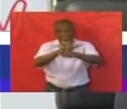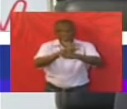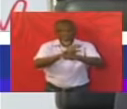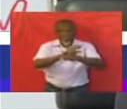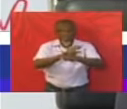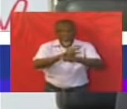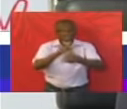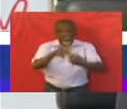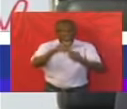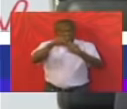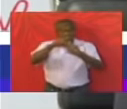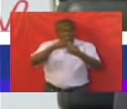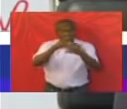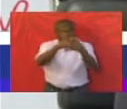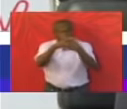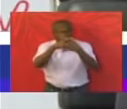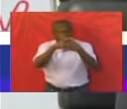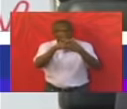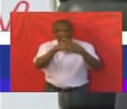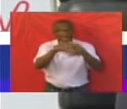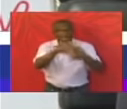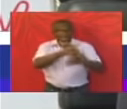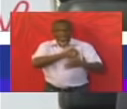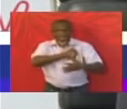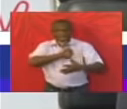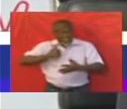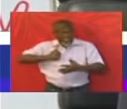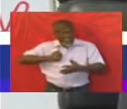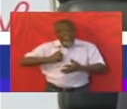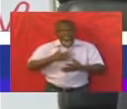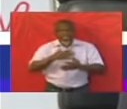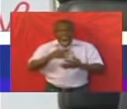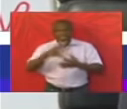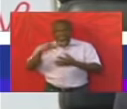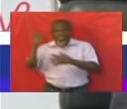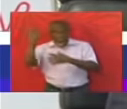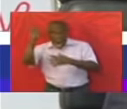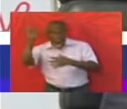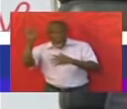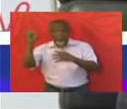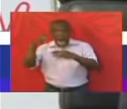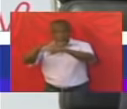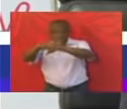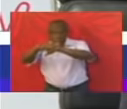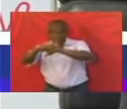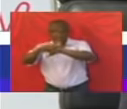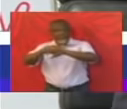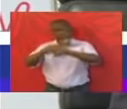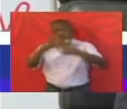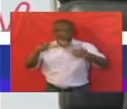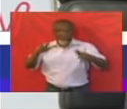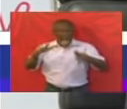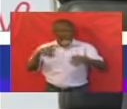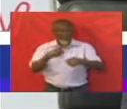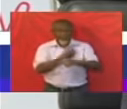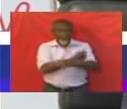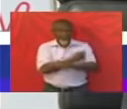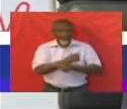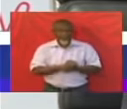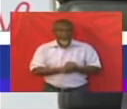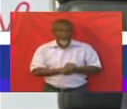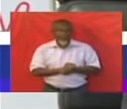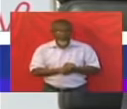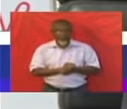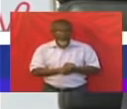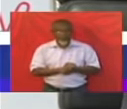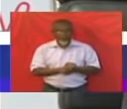Kingdom, and Europe and Canada. 250,000 plus women. In addition, other countries haven't yet entered the